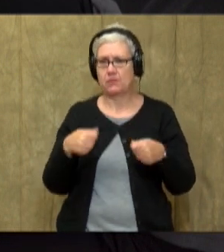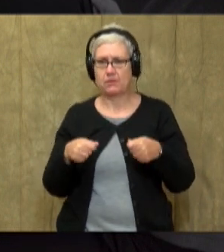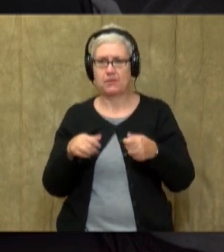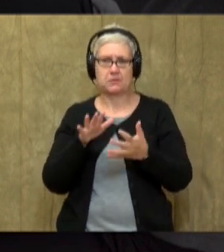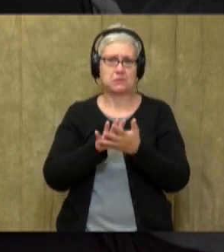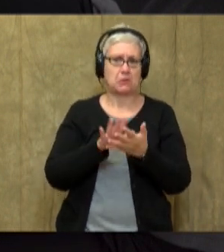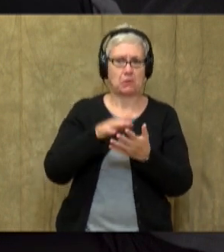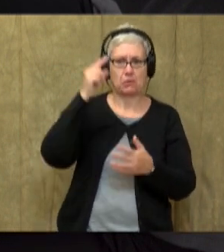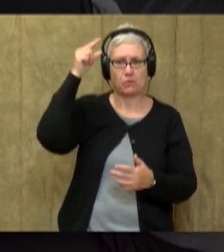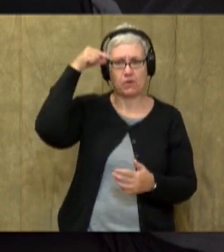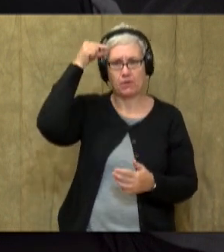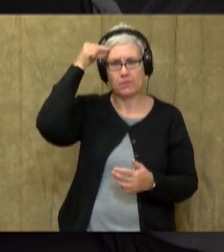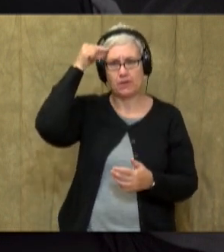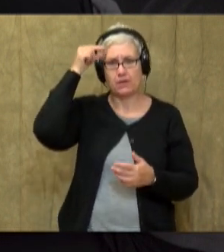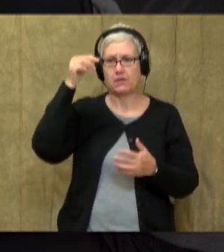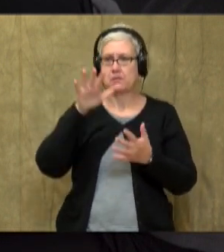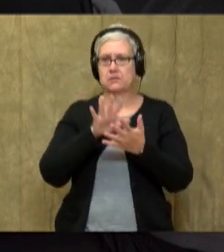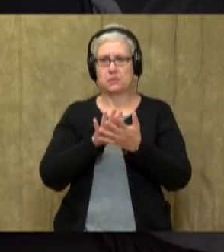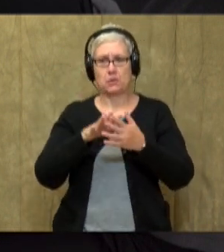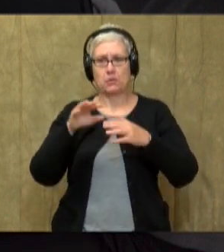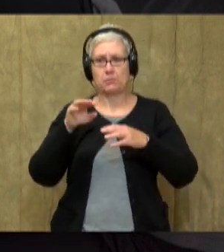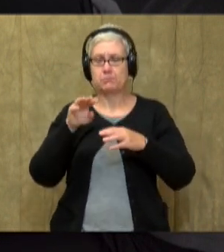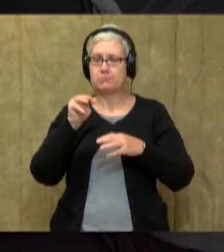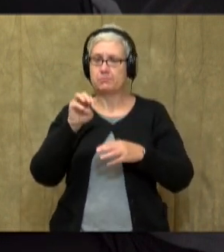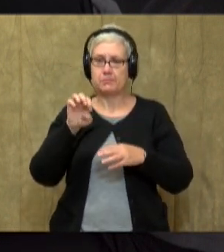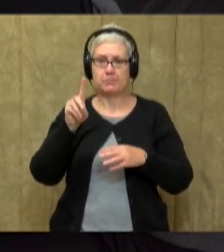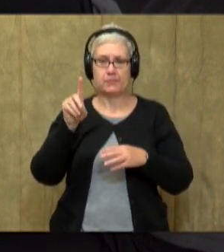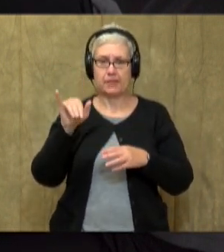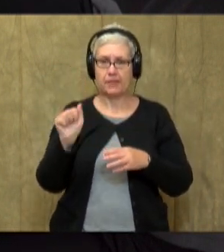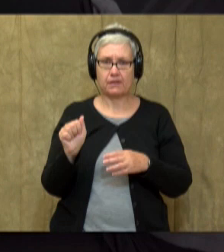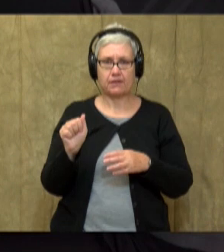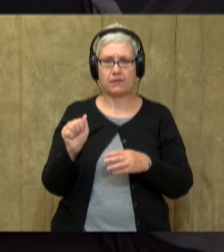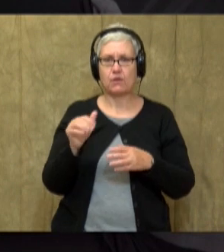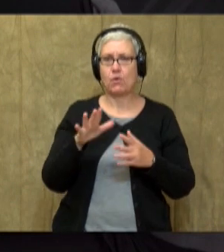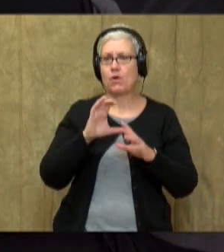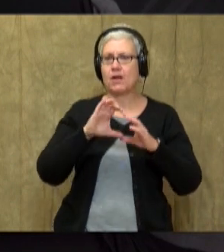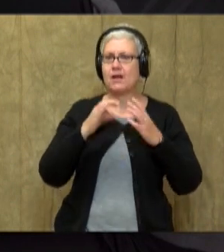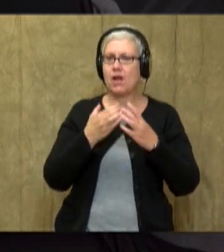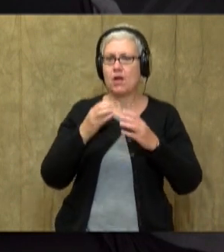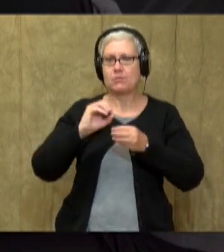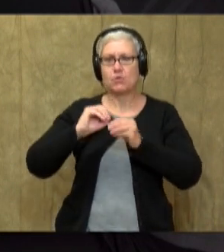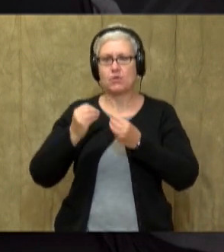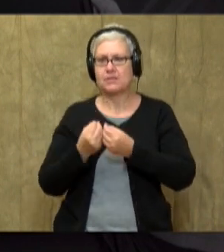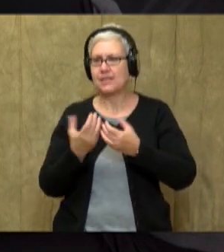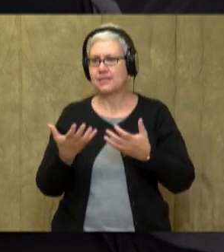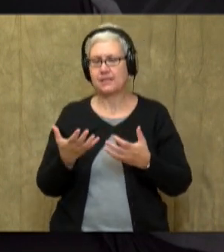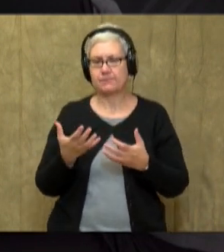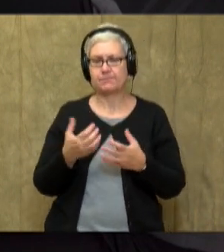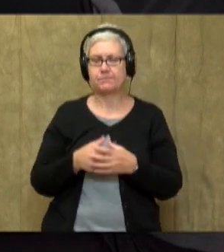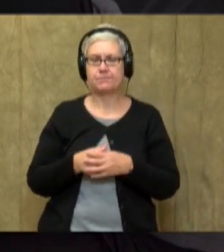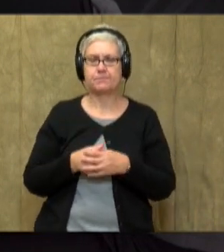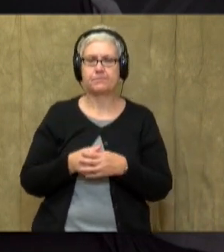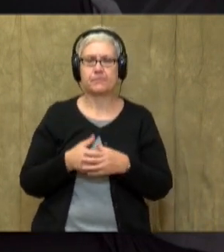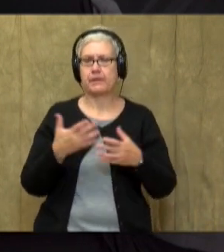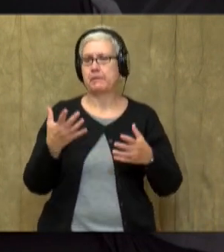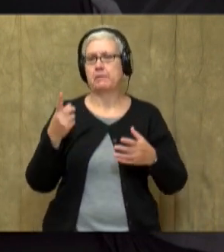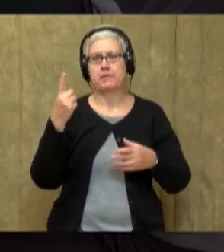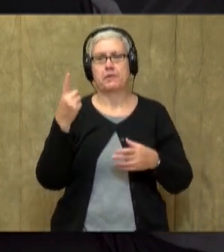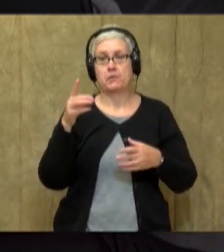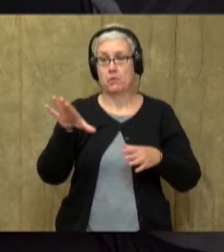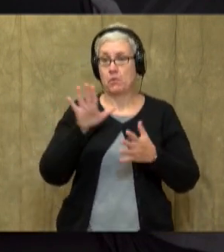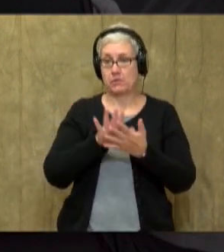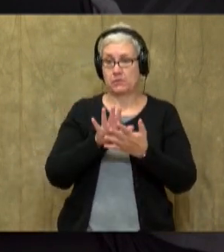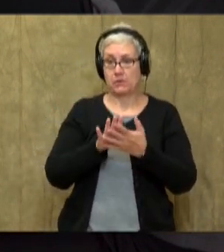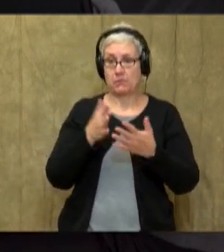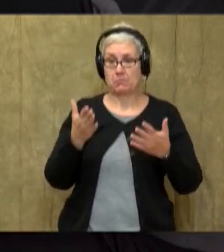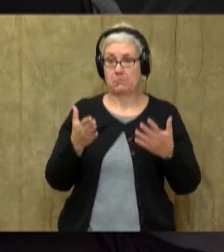school government or school media or clubs and organization. All of these things allow you to be, you know, your school might have 1,000 people in it, but